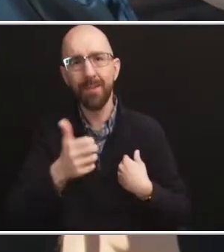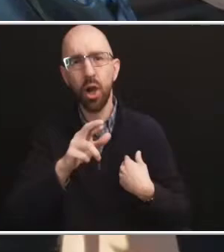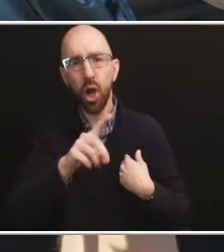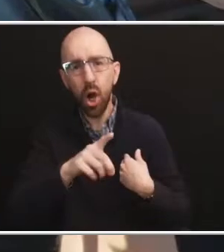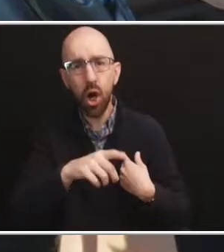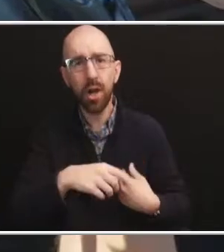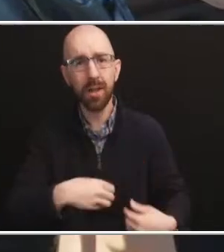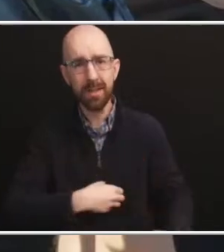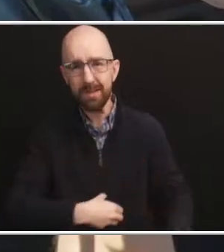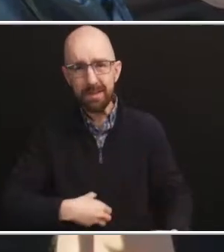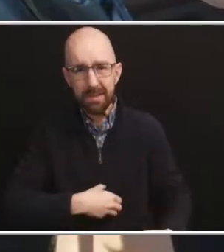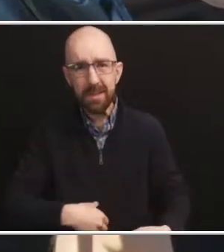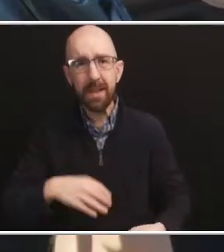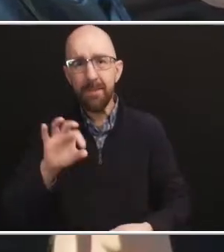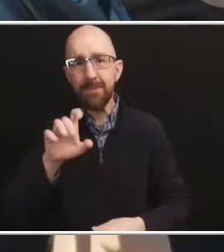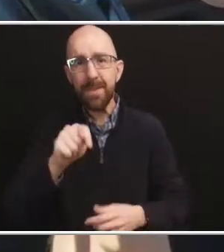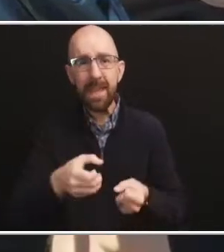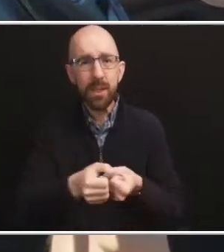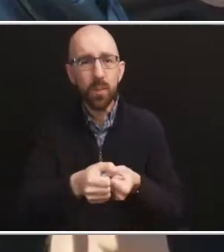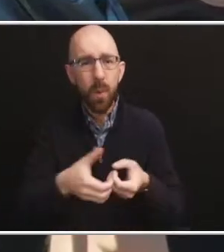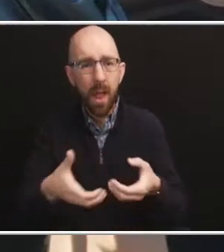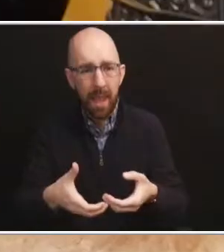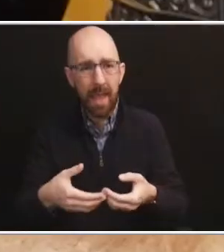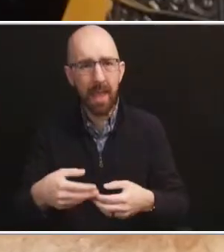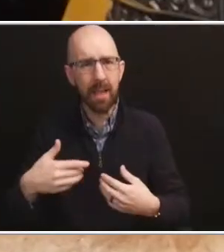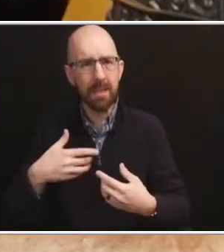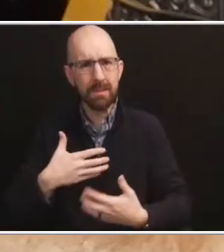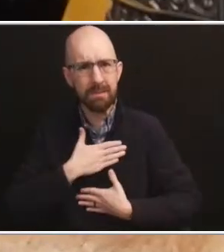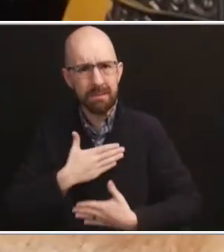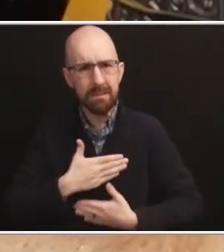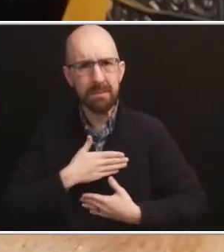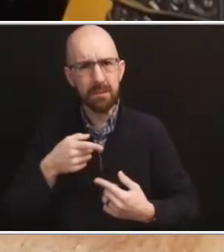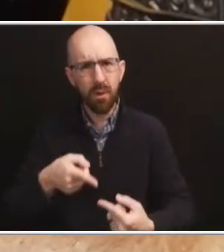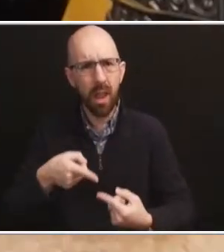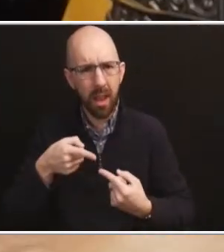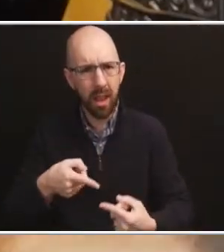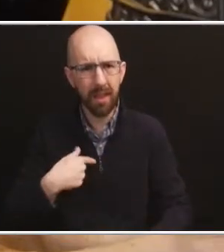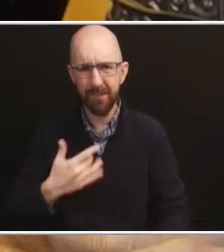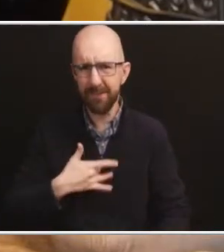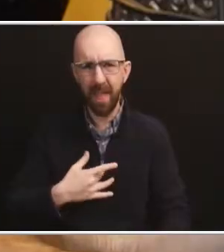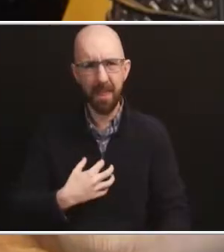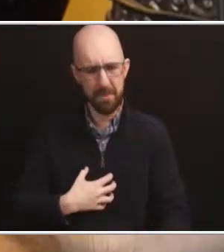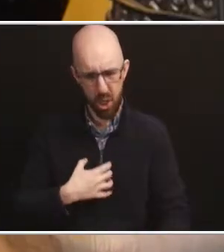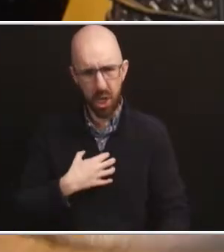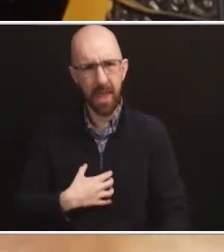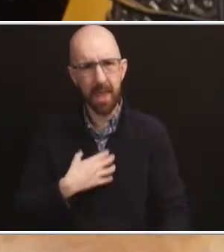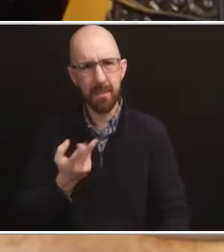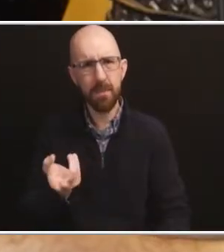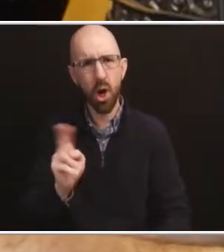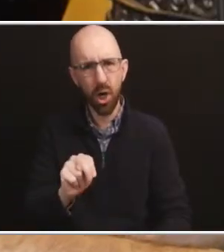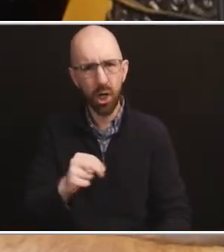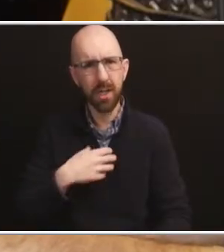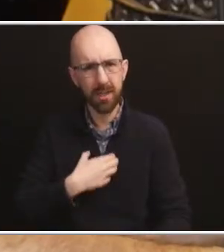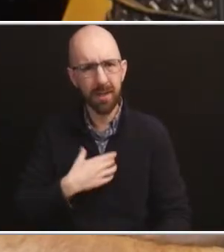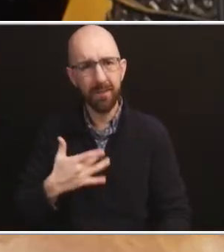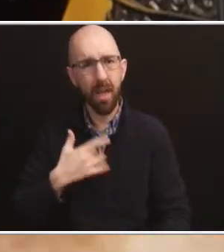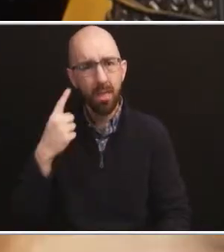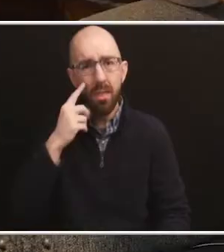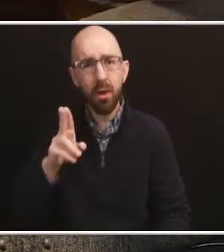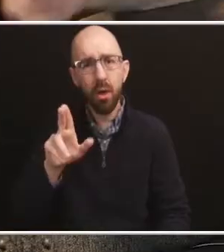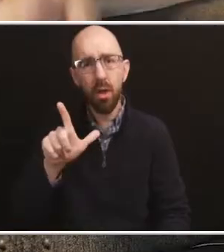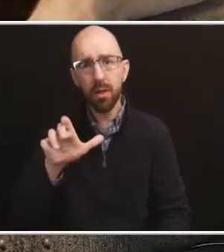was having trouble breathing. I kind of felt a burning sensation in my chest. I thought maybe I had an ulcer or something,